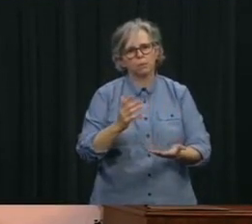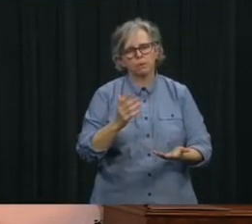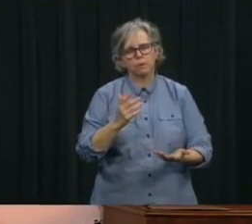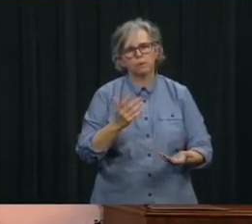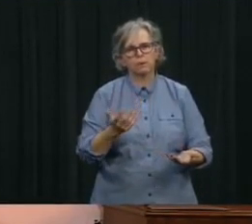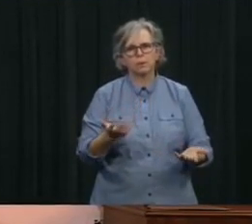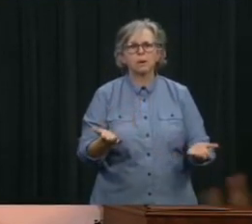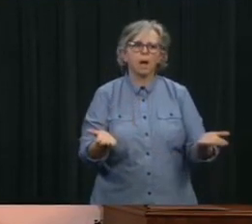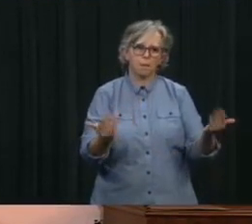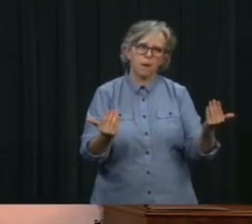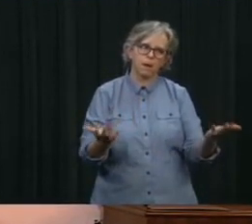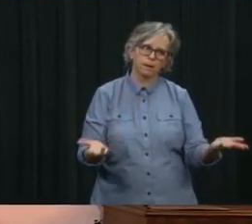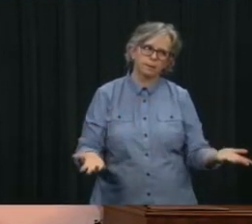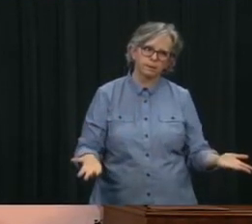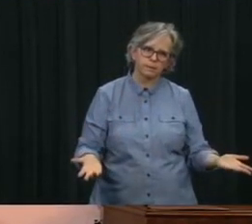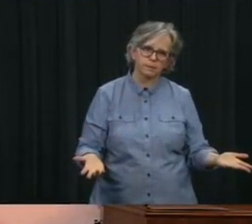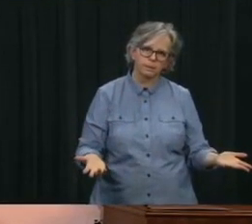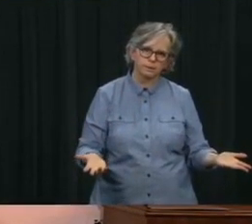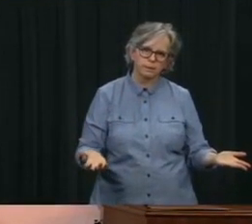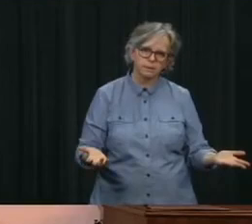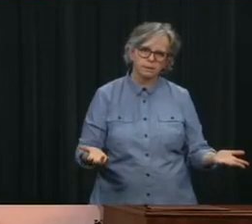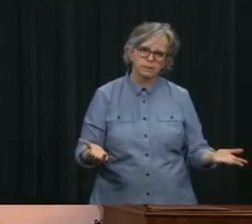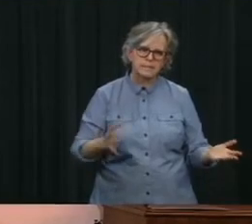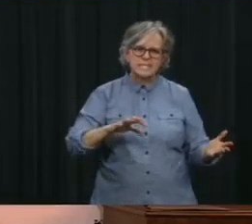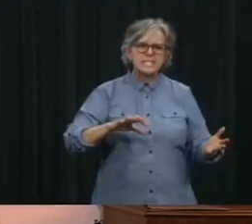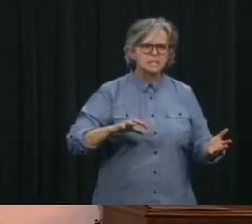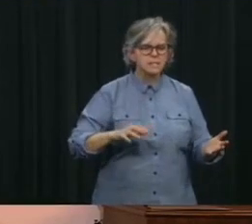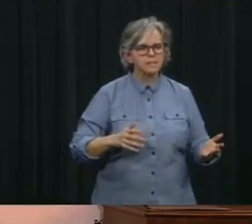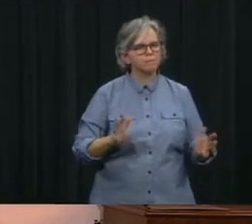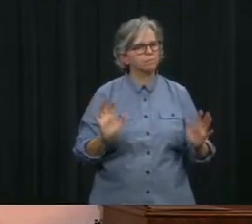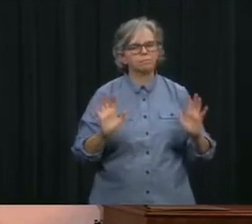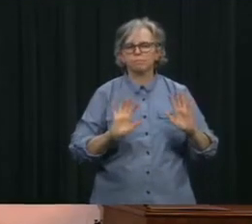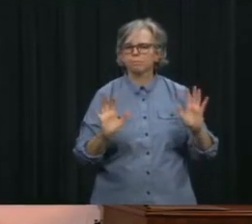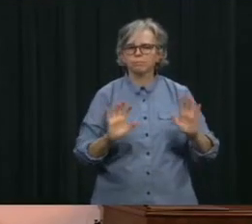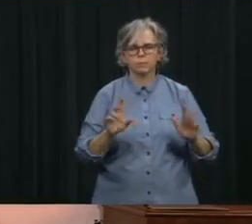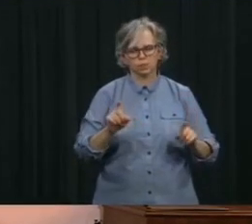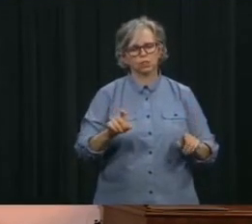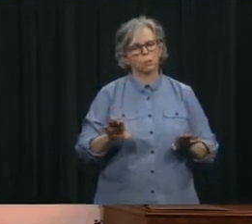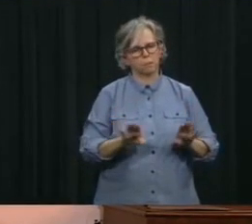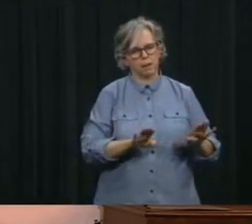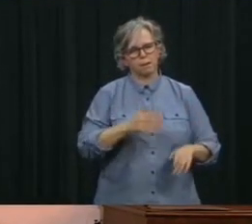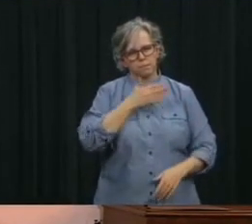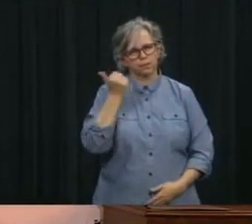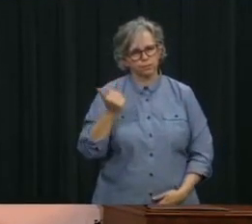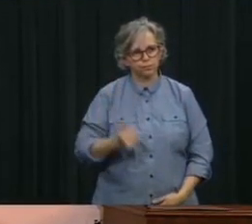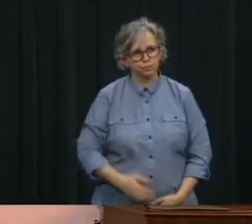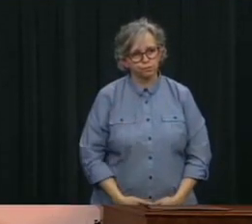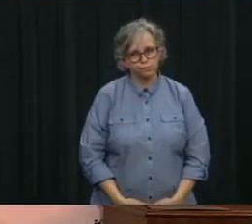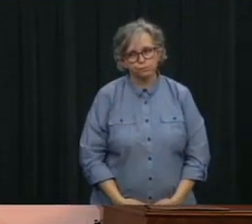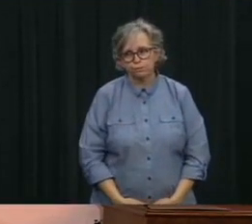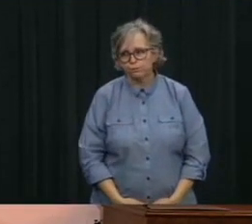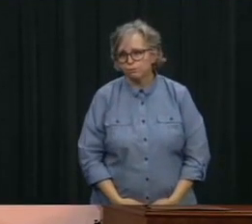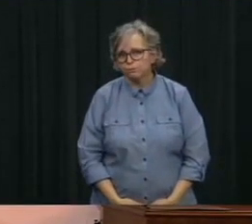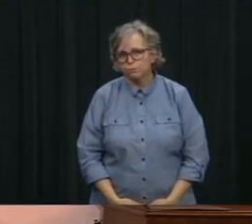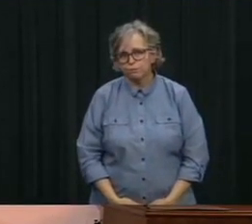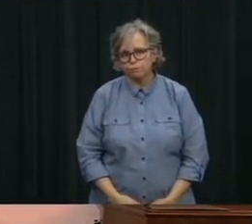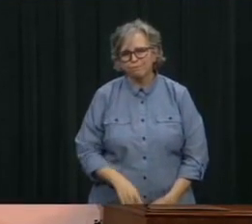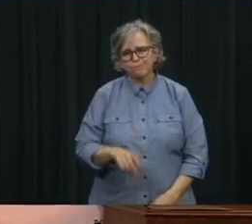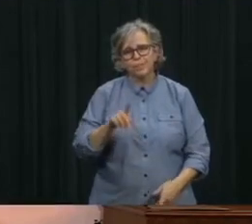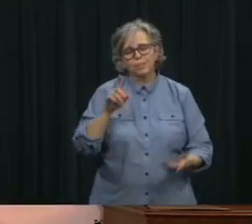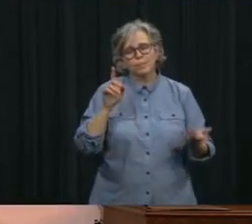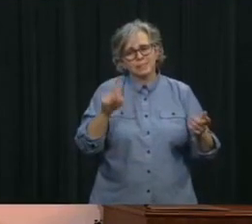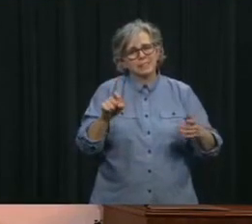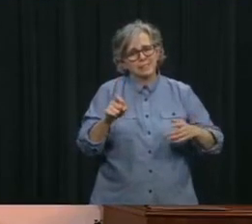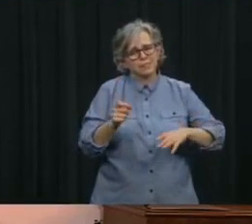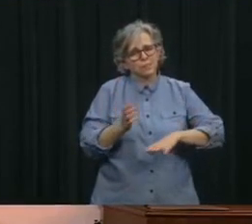Come on, folks. We have to be better than that. We have to be better than that. We got to treat